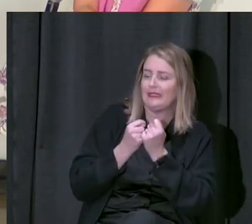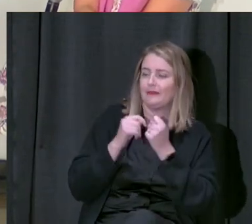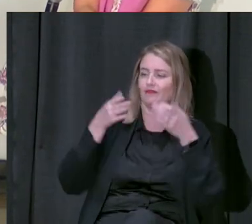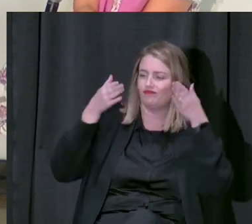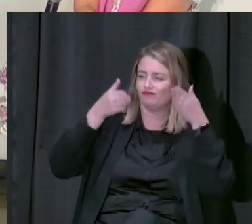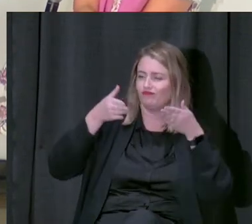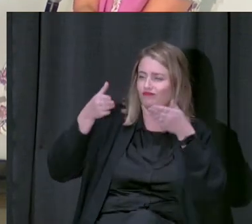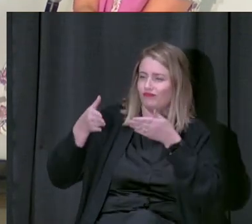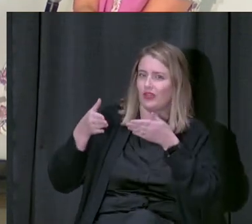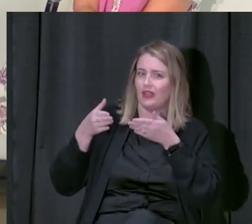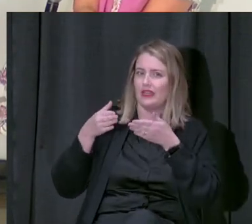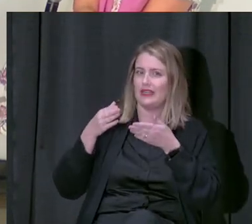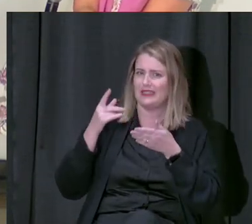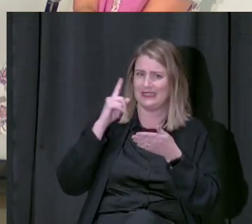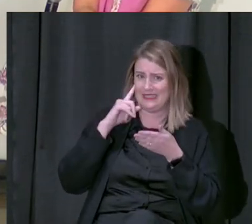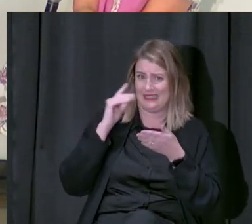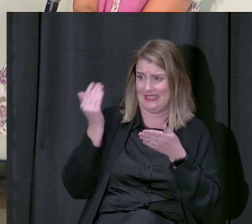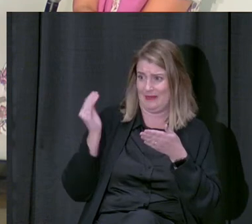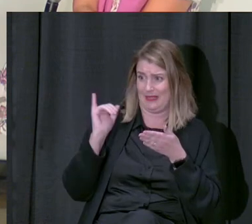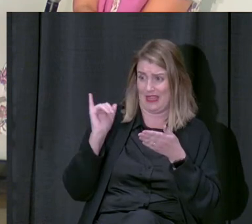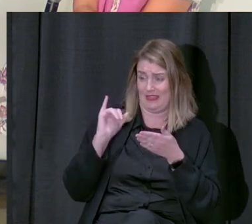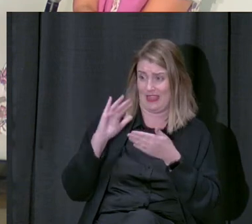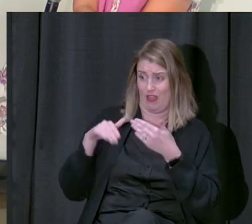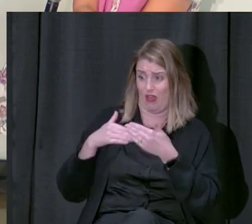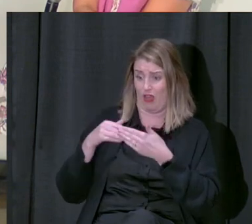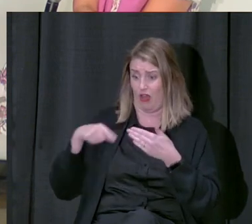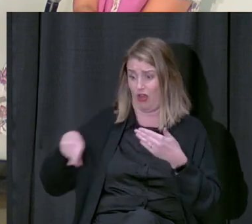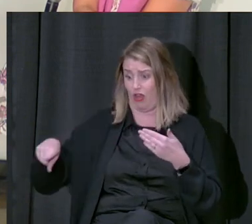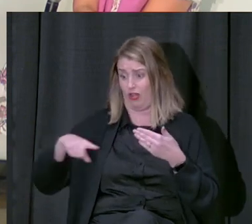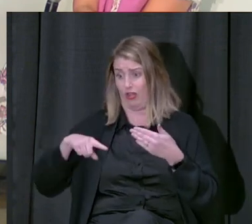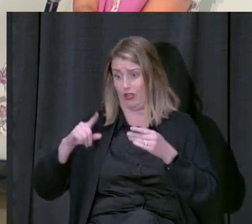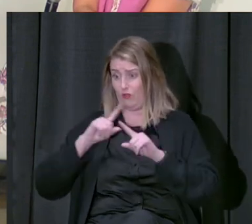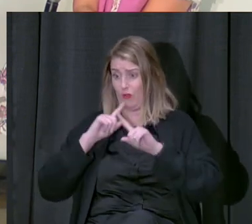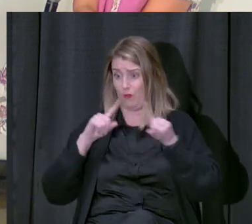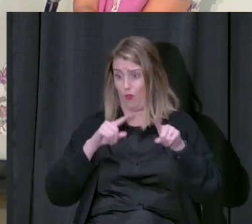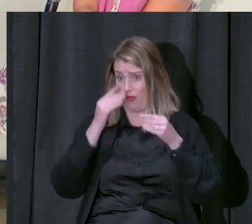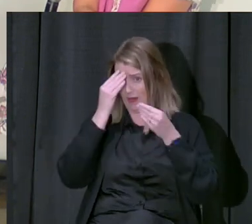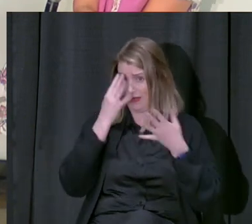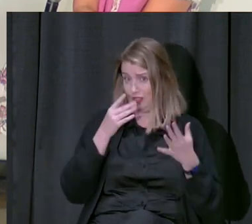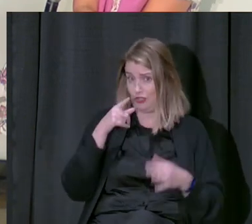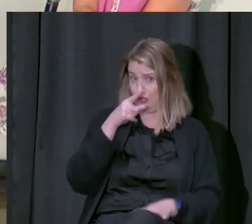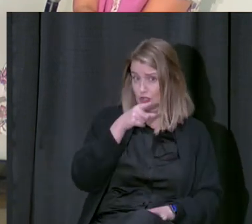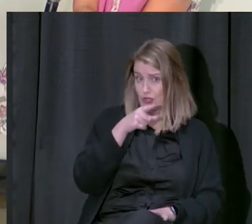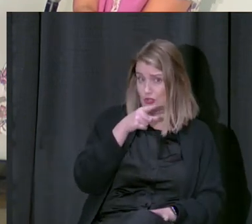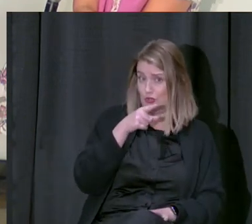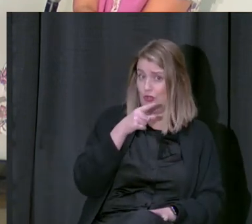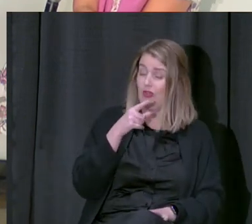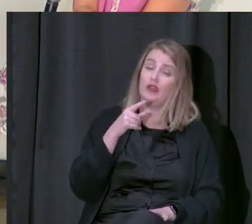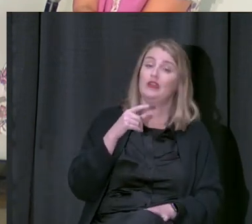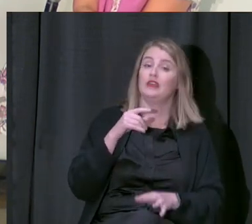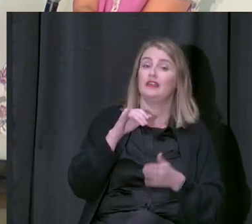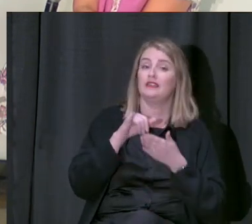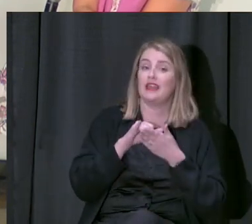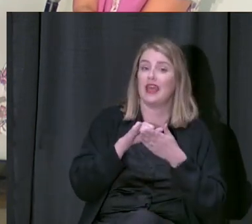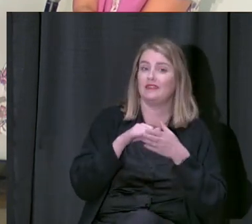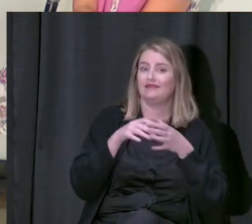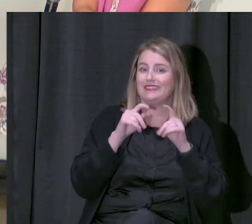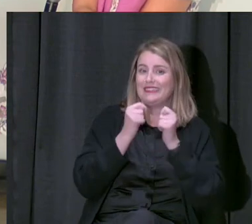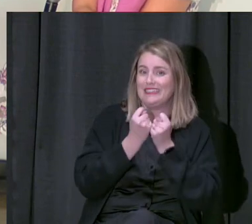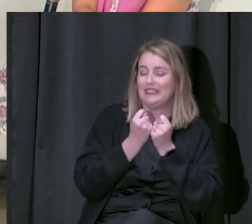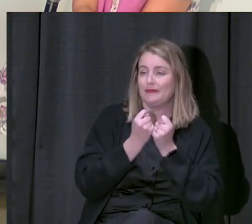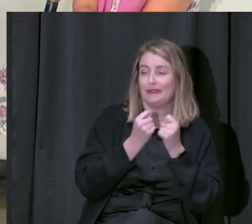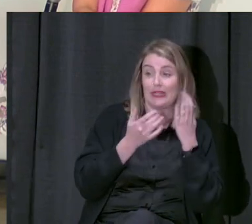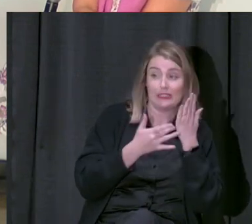modeling perspective, and it sounds like they all report up to you, is it a centralized team that sits within technology, or does it sit within a different